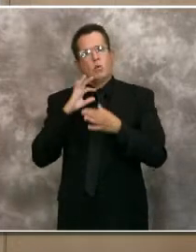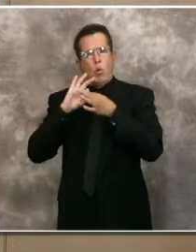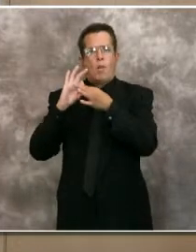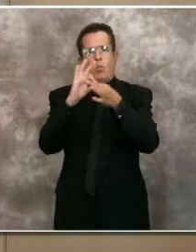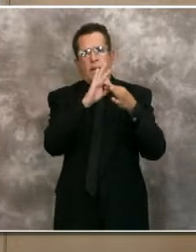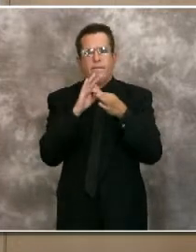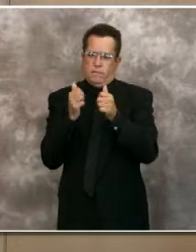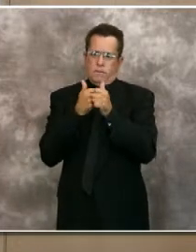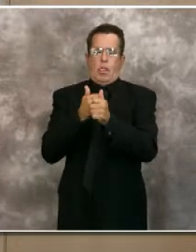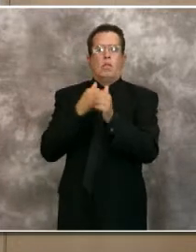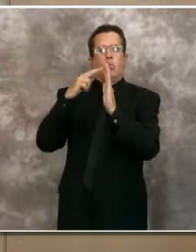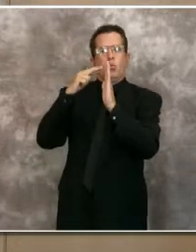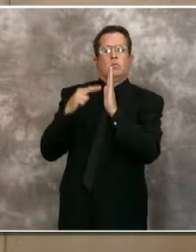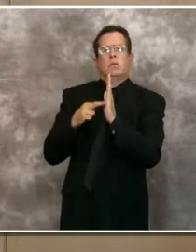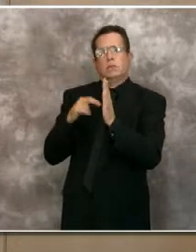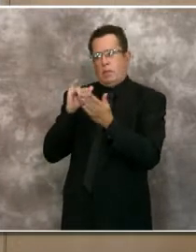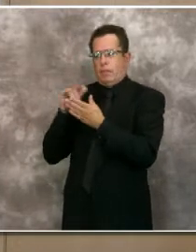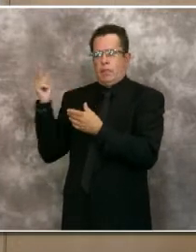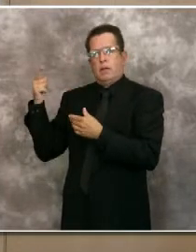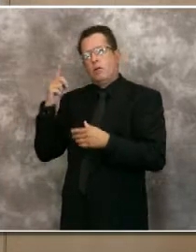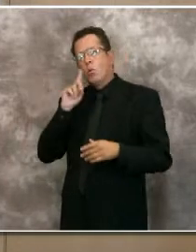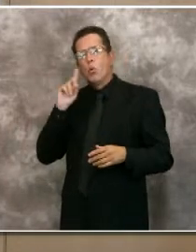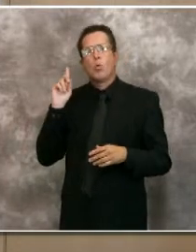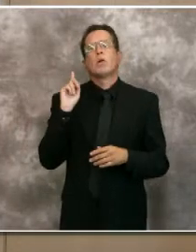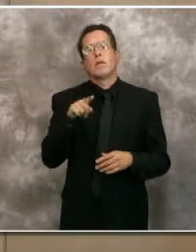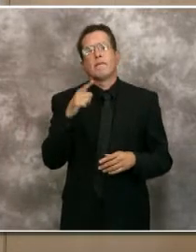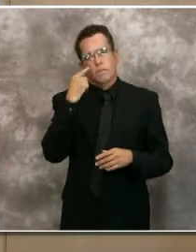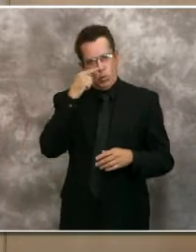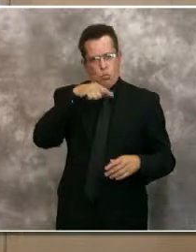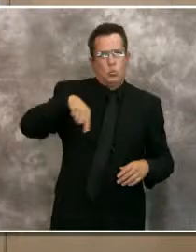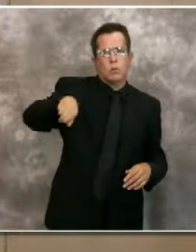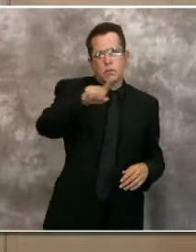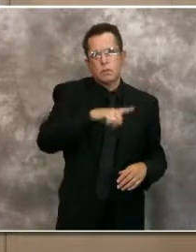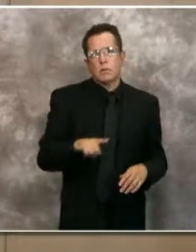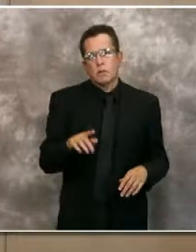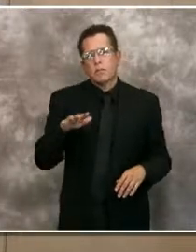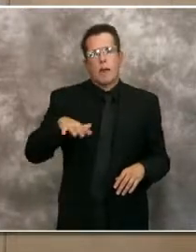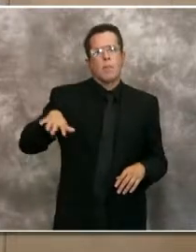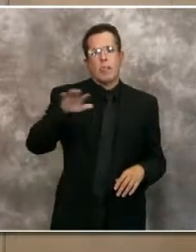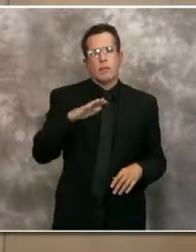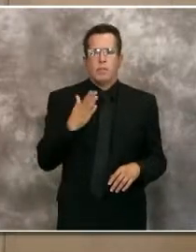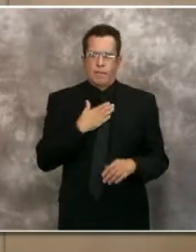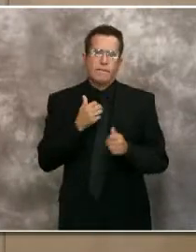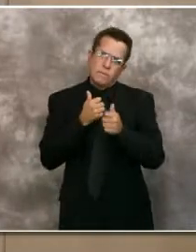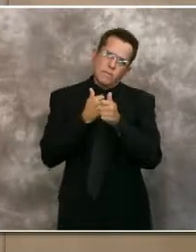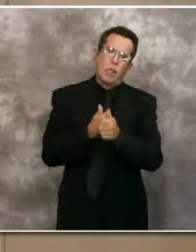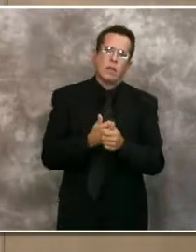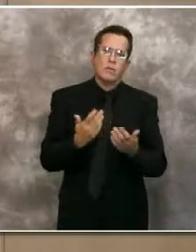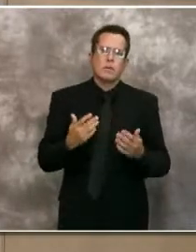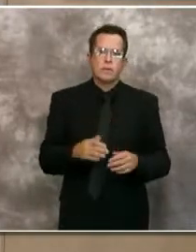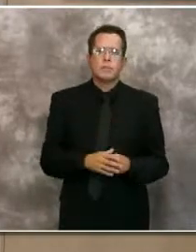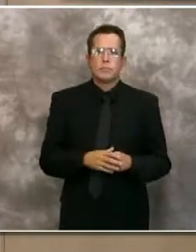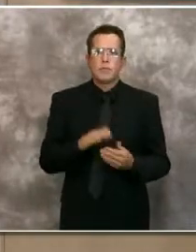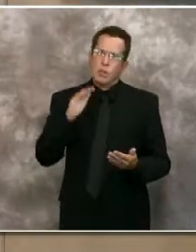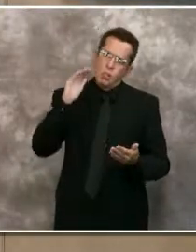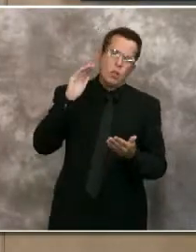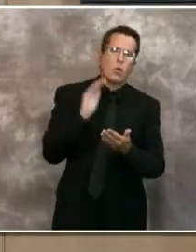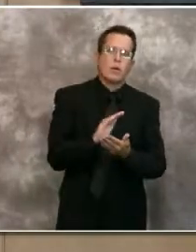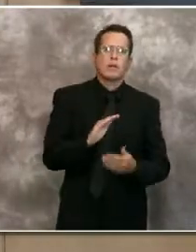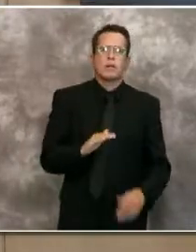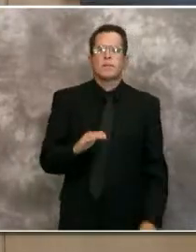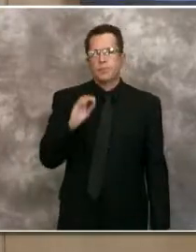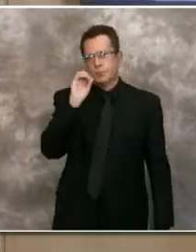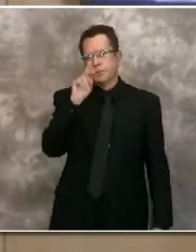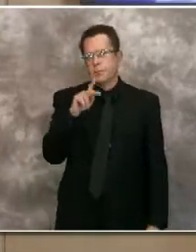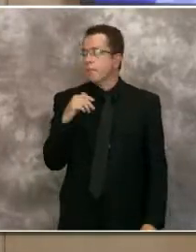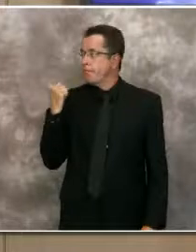the strategies that have been outlined for the public. Thank Okay, you. we'll go to the next